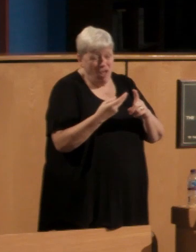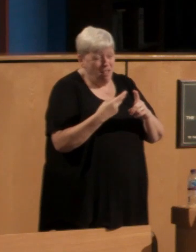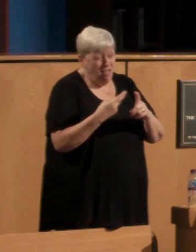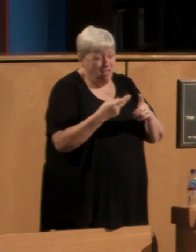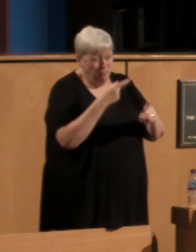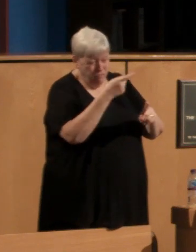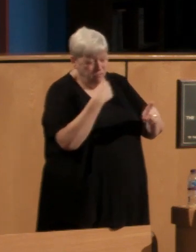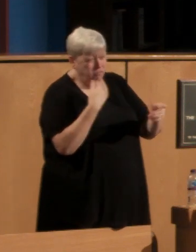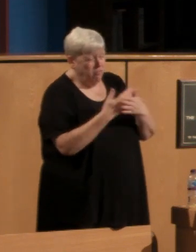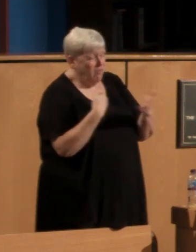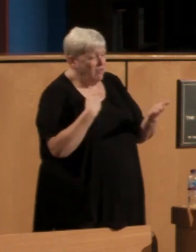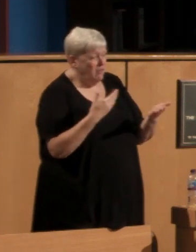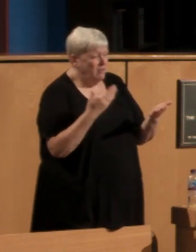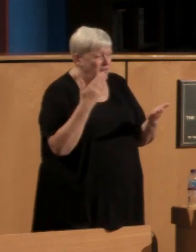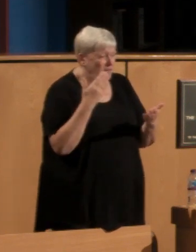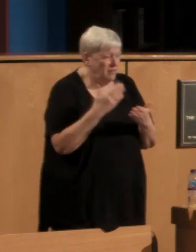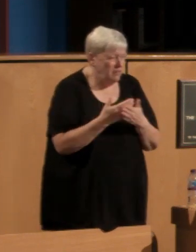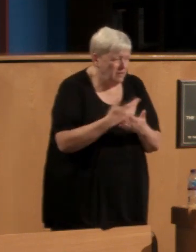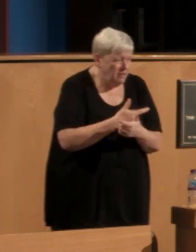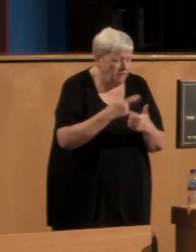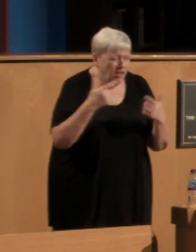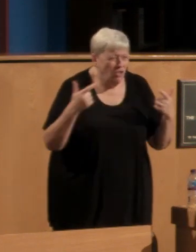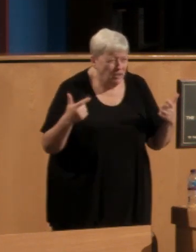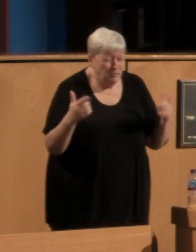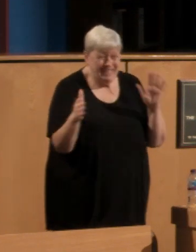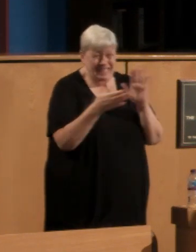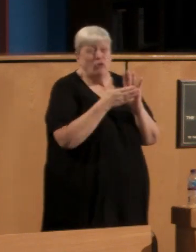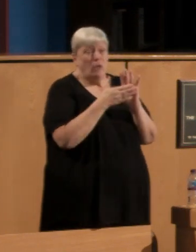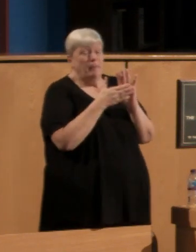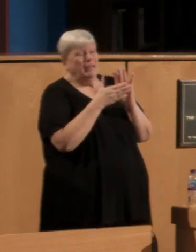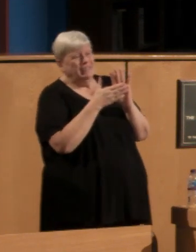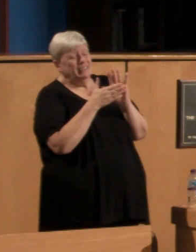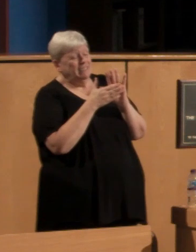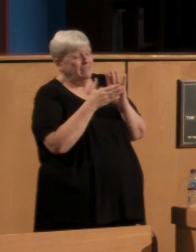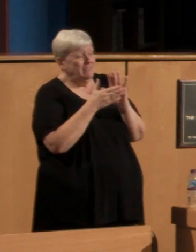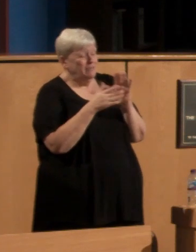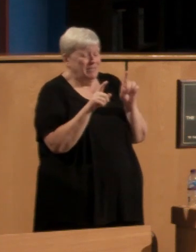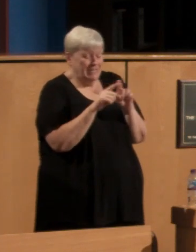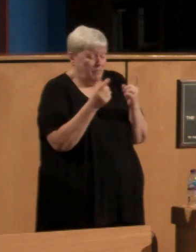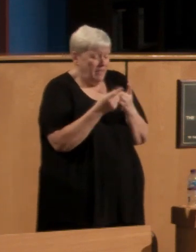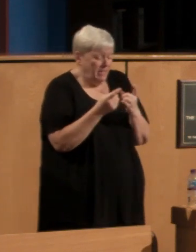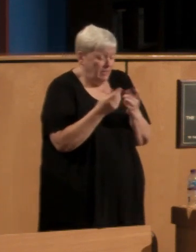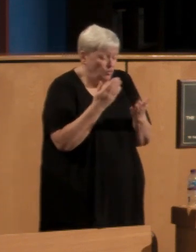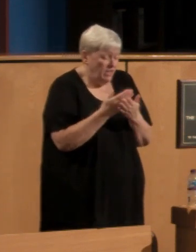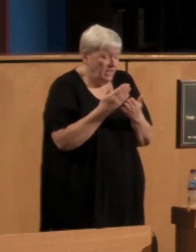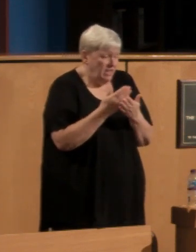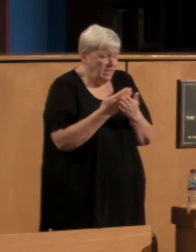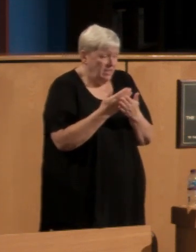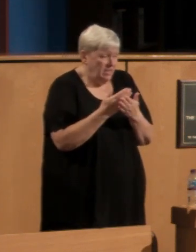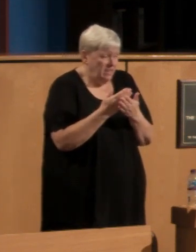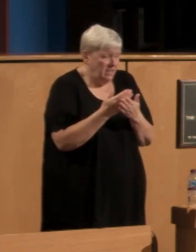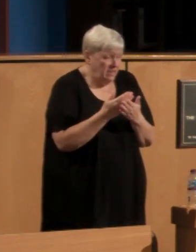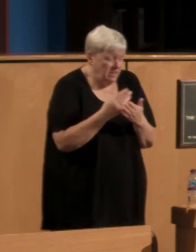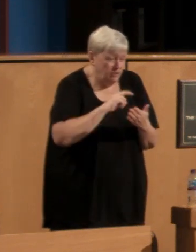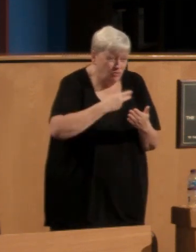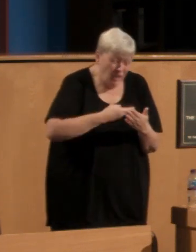a lot, especially within queer communities, I think. We have a lot of, and they become stereotypes, obviously, but they're kind of the same thing. And when you then translate